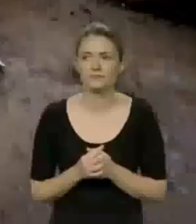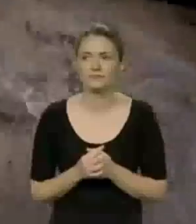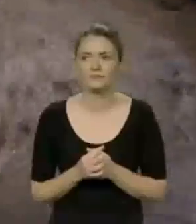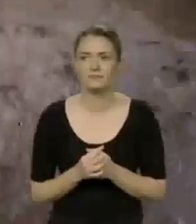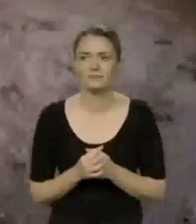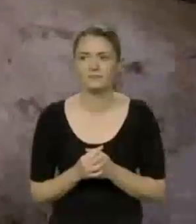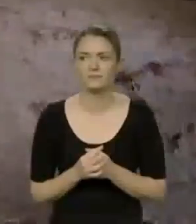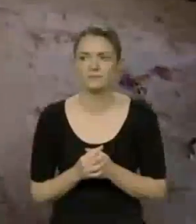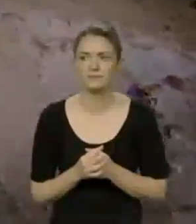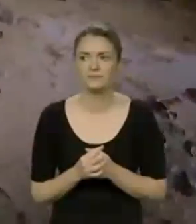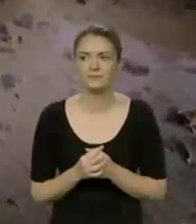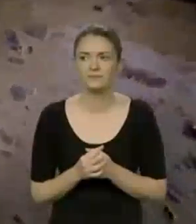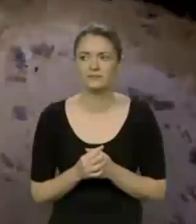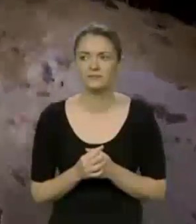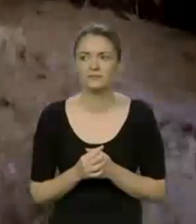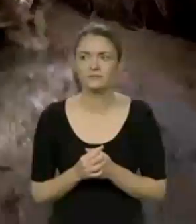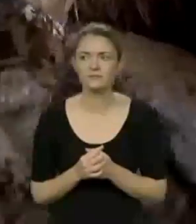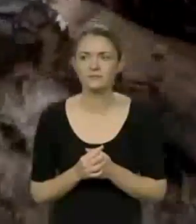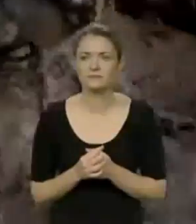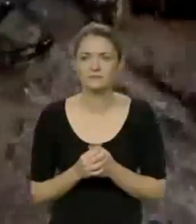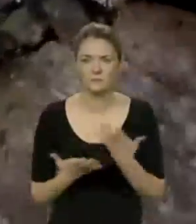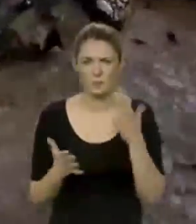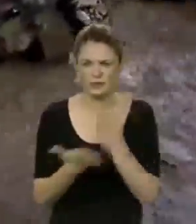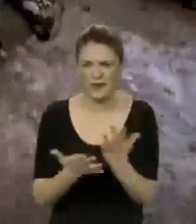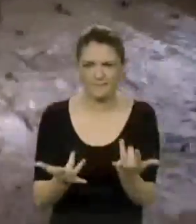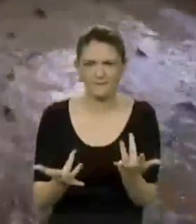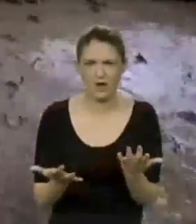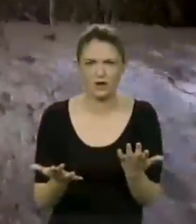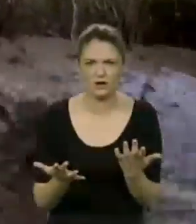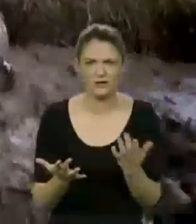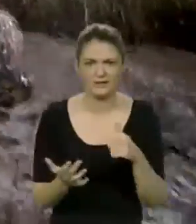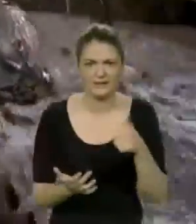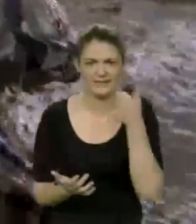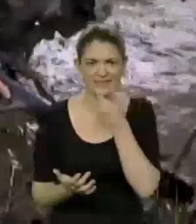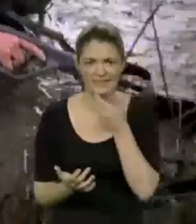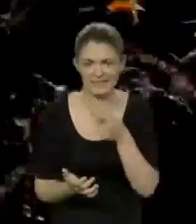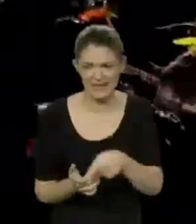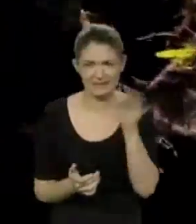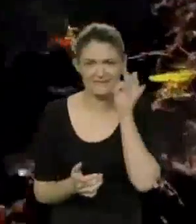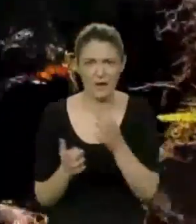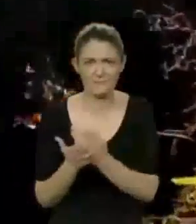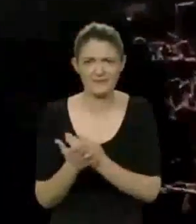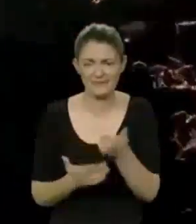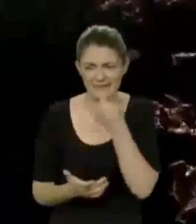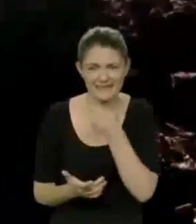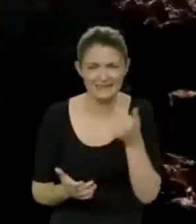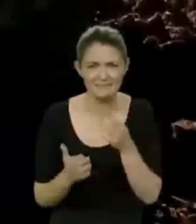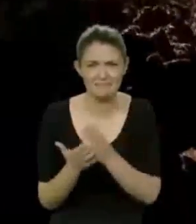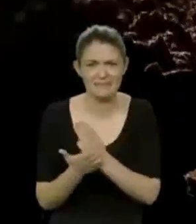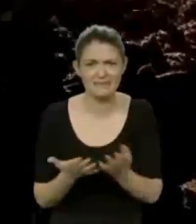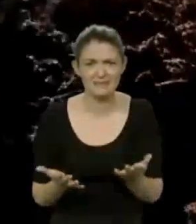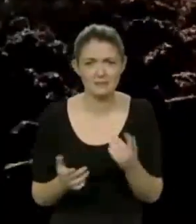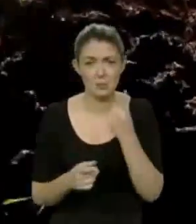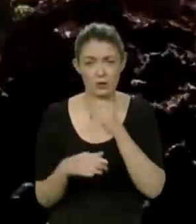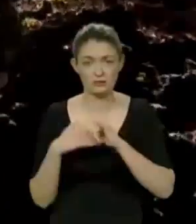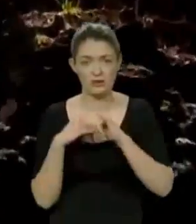it, come on! Where we stop for? This is the fun bit! This is the easy bit! Keep going! Couple of 100 yards into that, you're